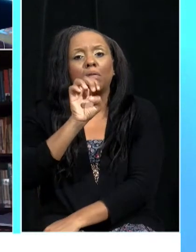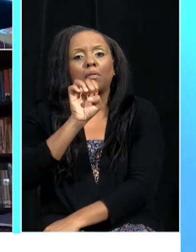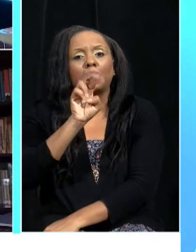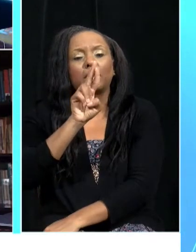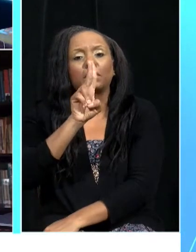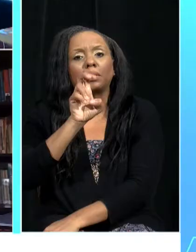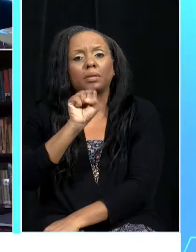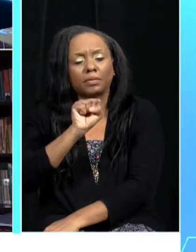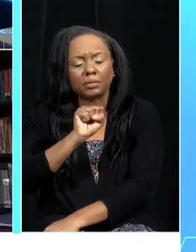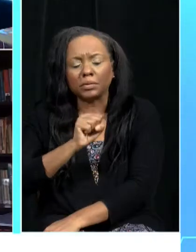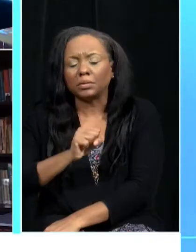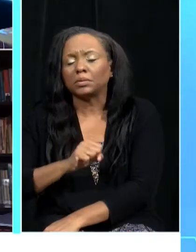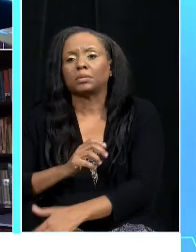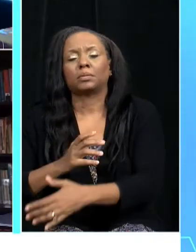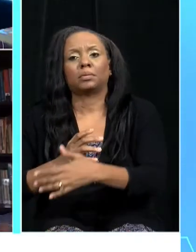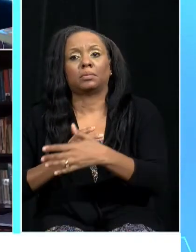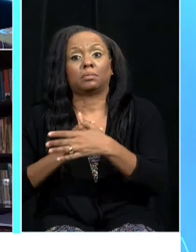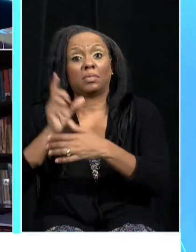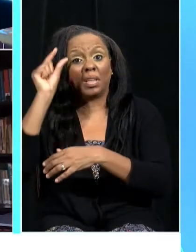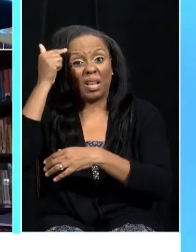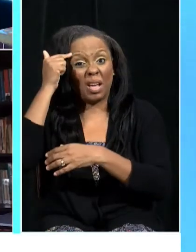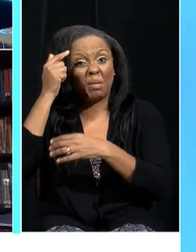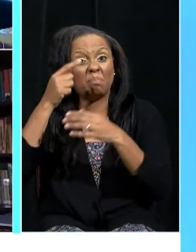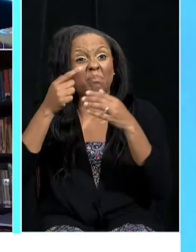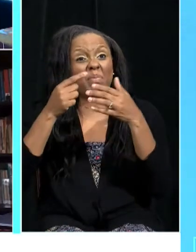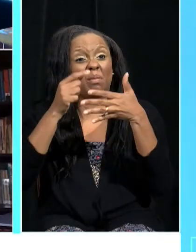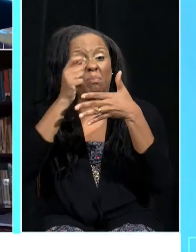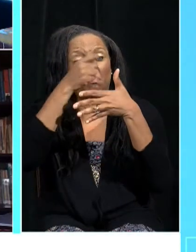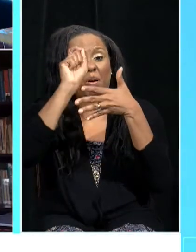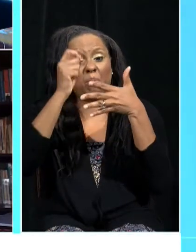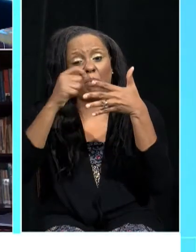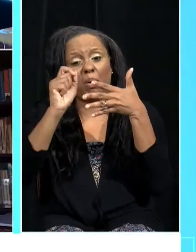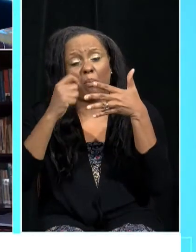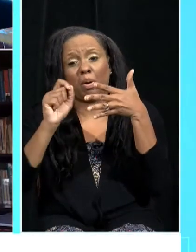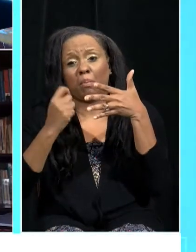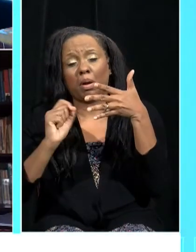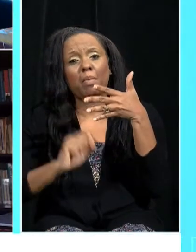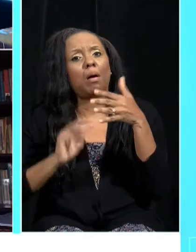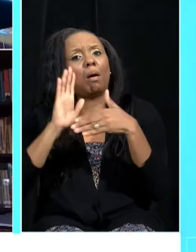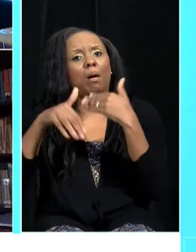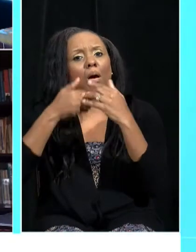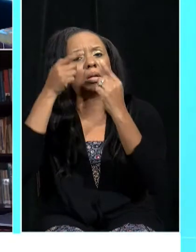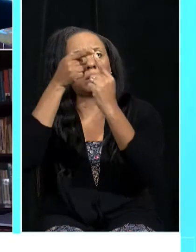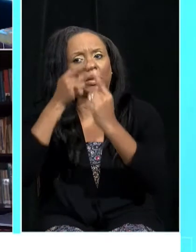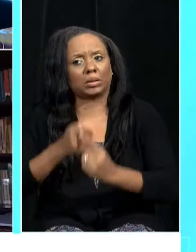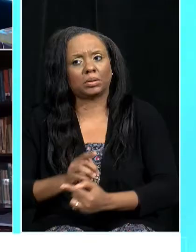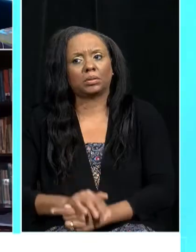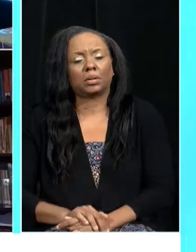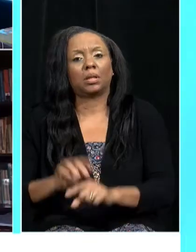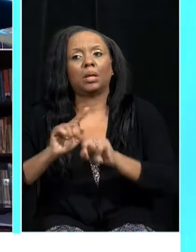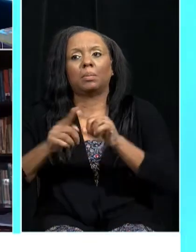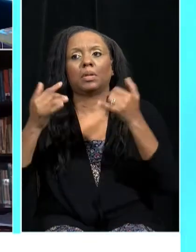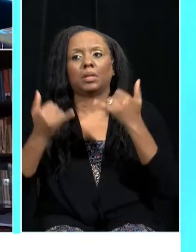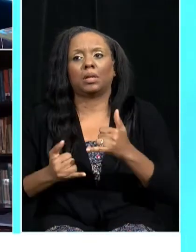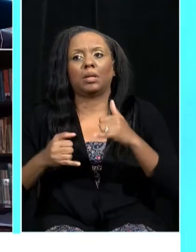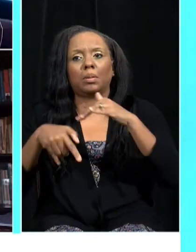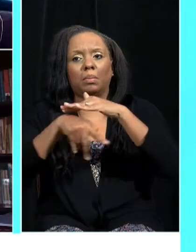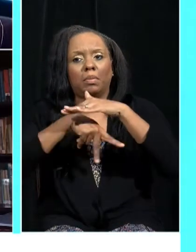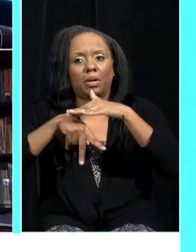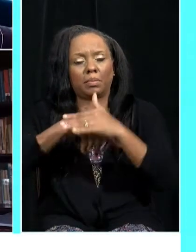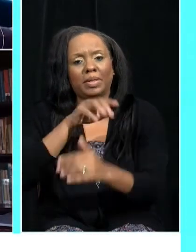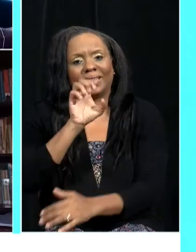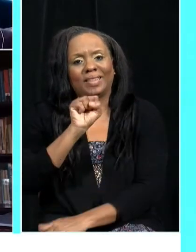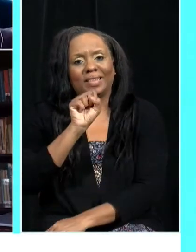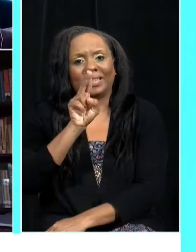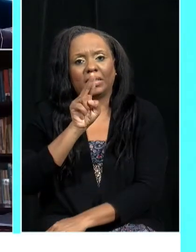exceeded those targets. One of the key benchmarks is the primary surplus to GDP. So in